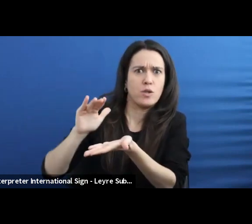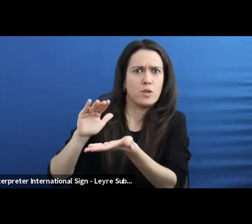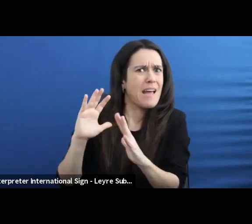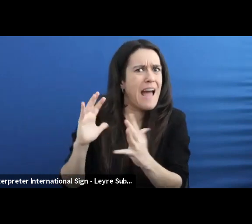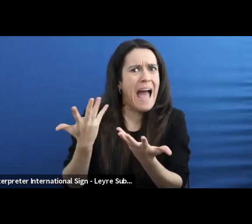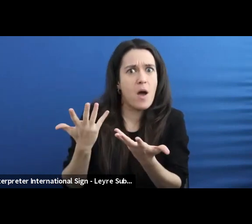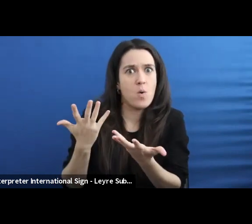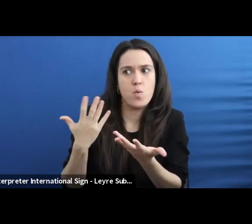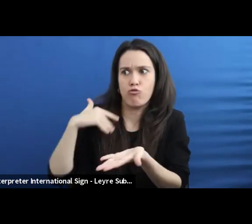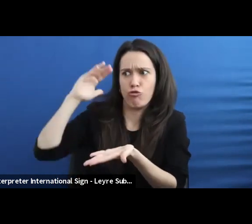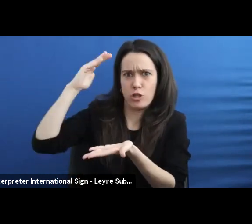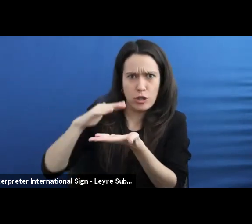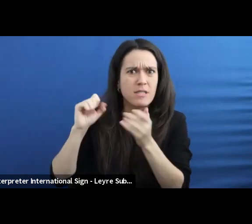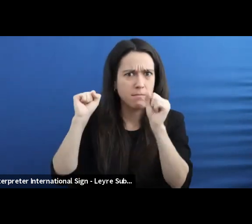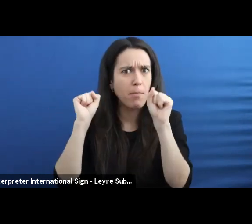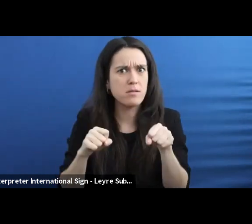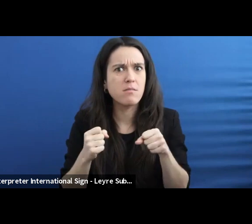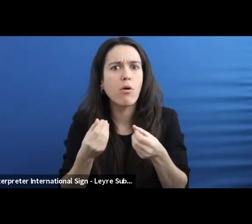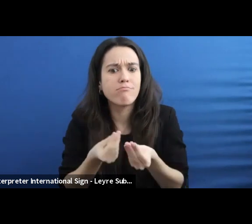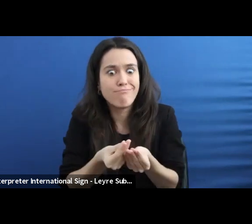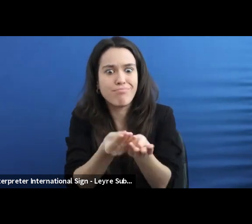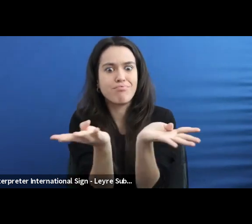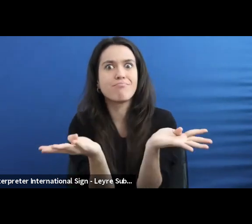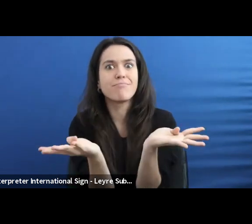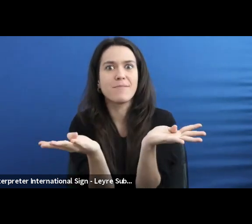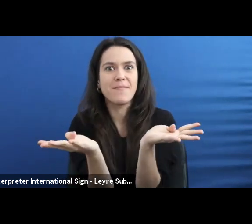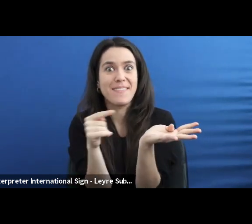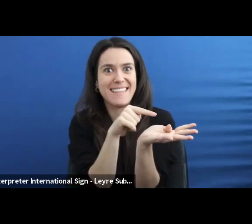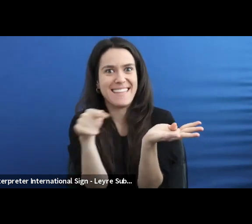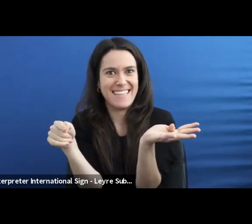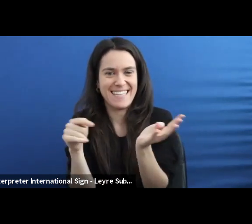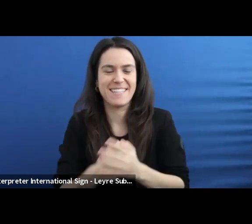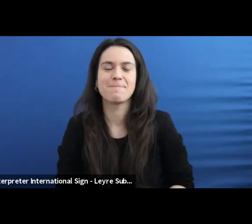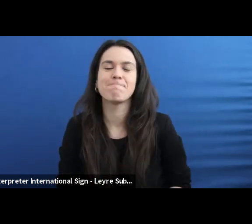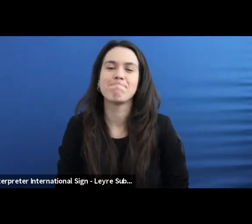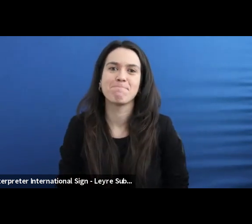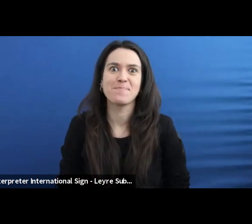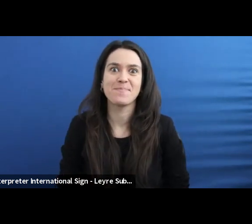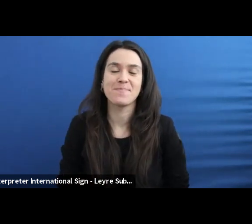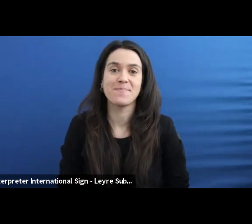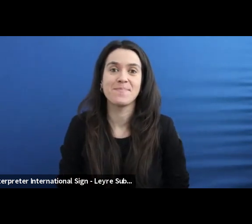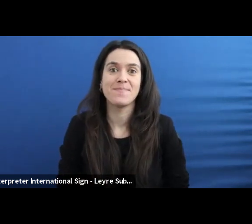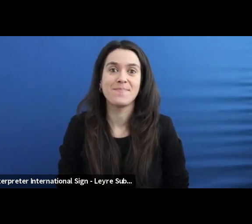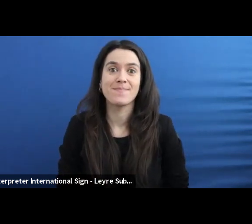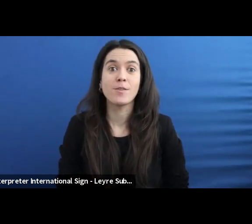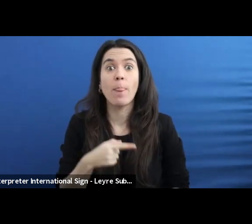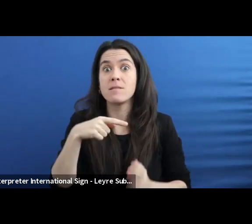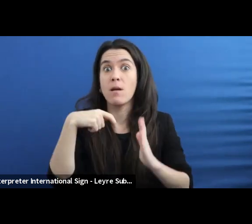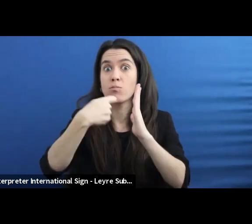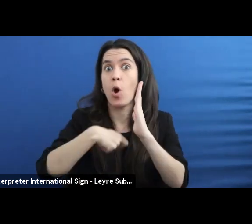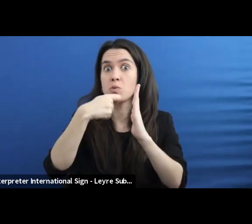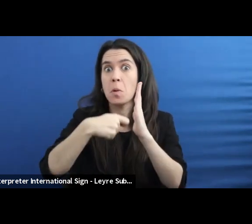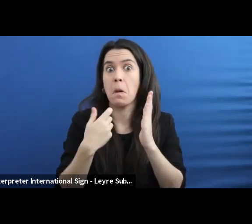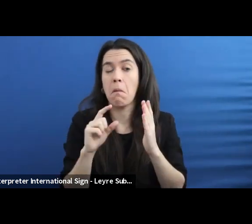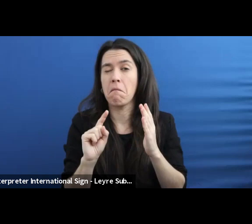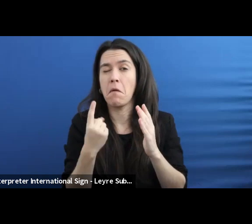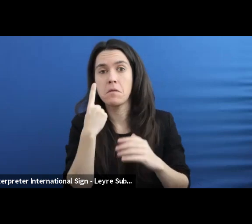reduce the footprints? And one of the consequences of this pilot project could be for us next year,